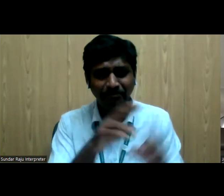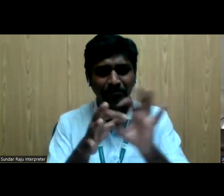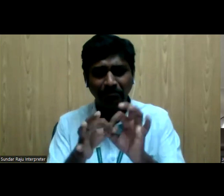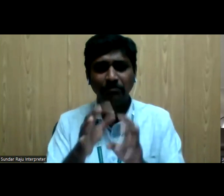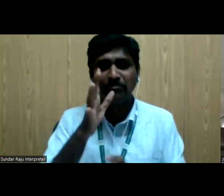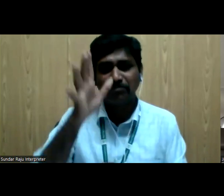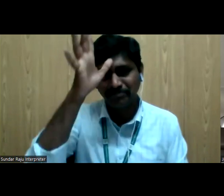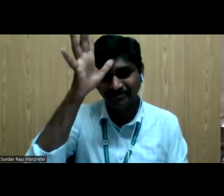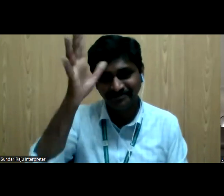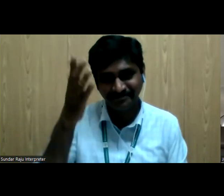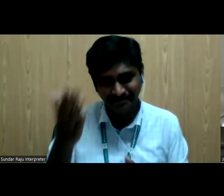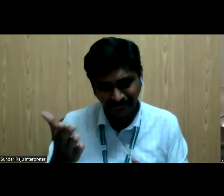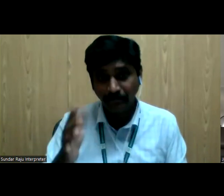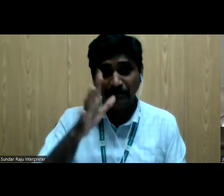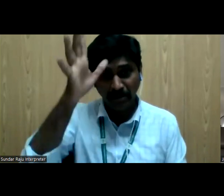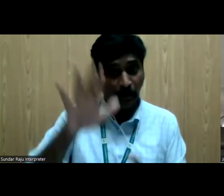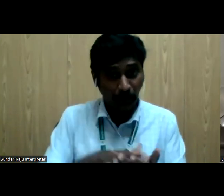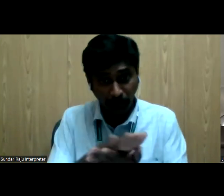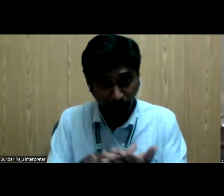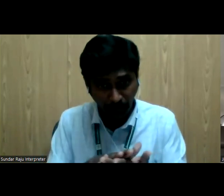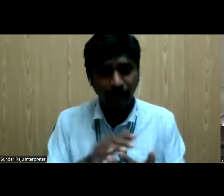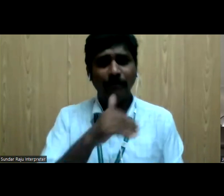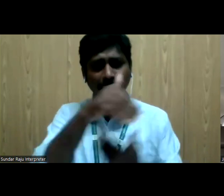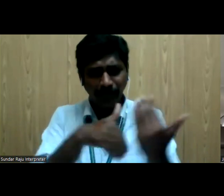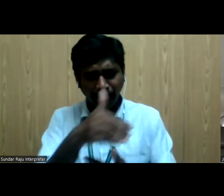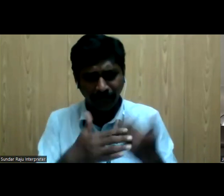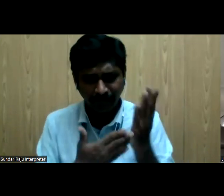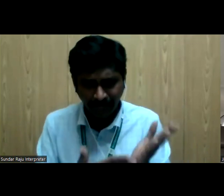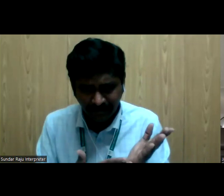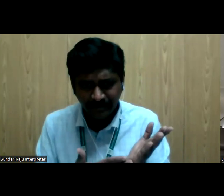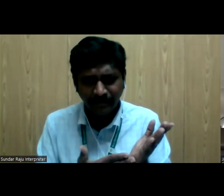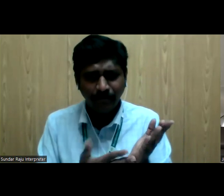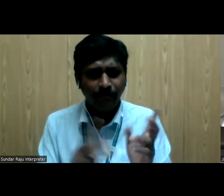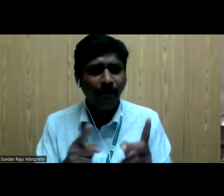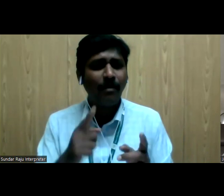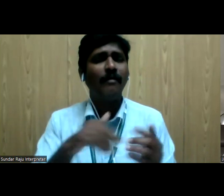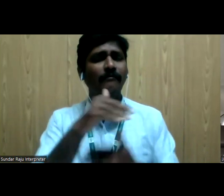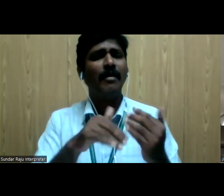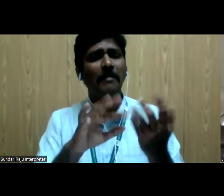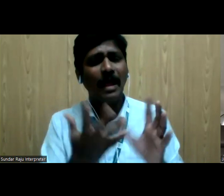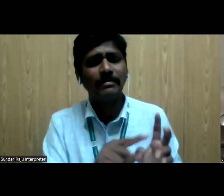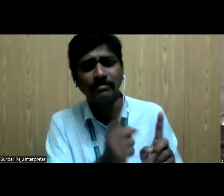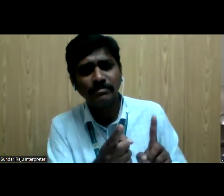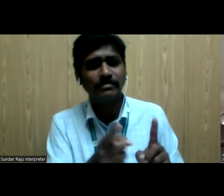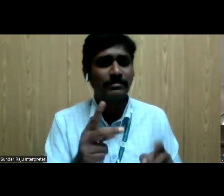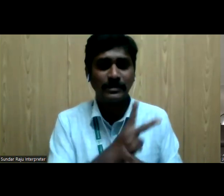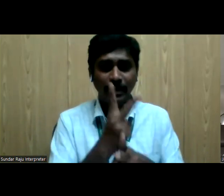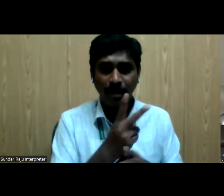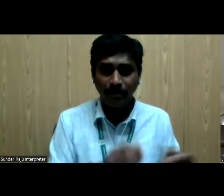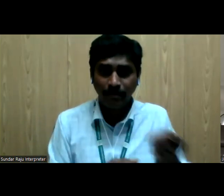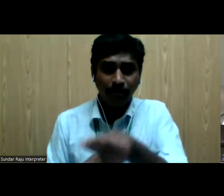are not there, maybe some relative or someone else who is part of the immediate family becomes the caregiver.